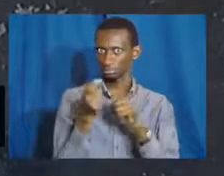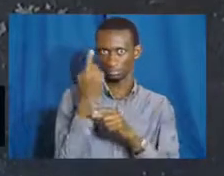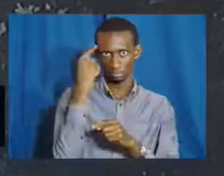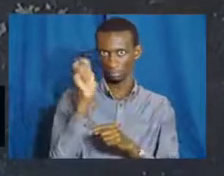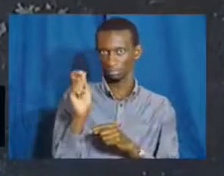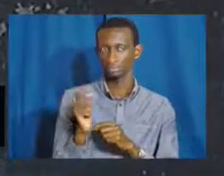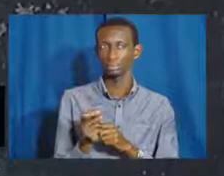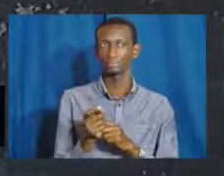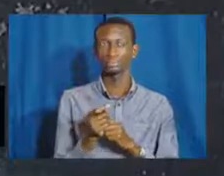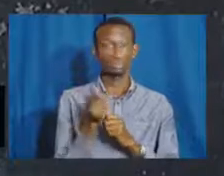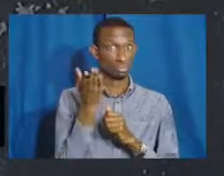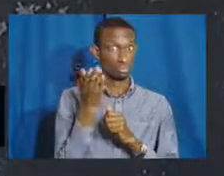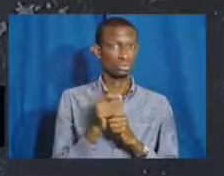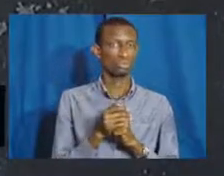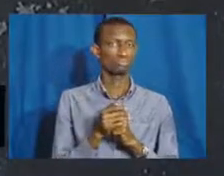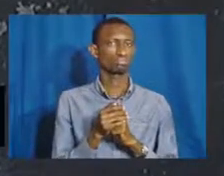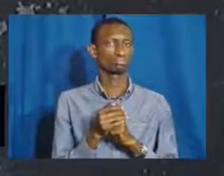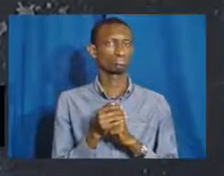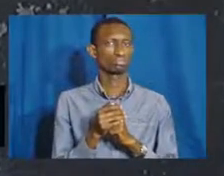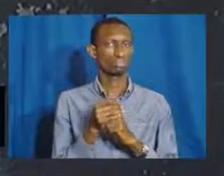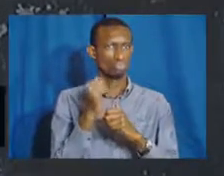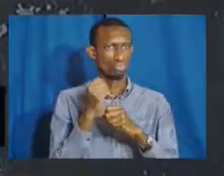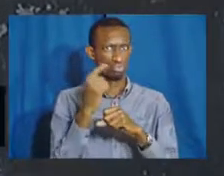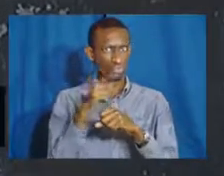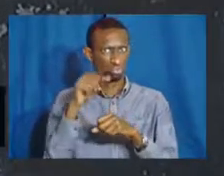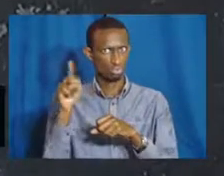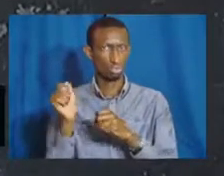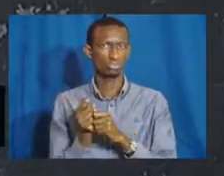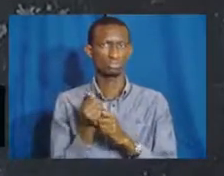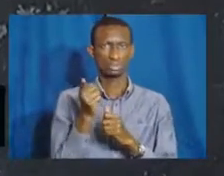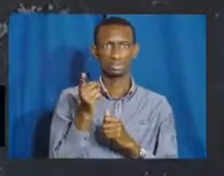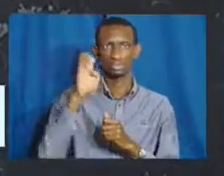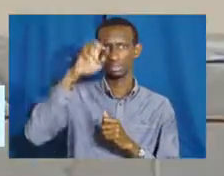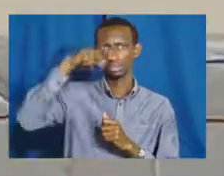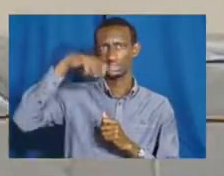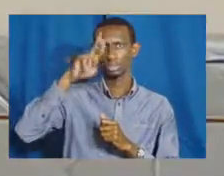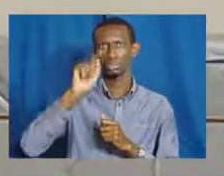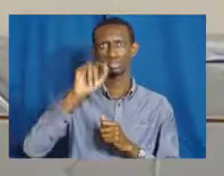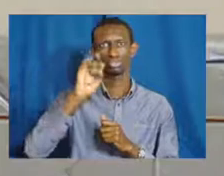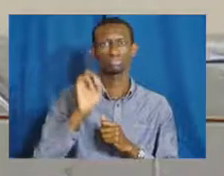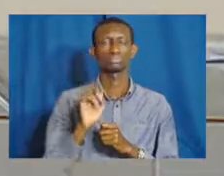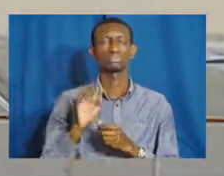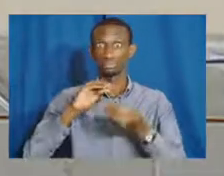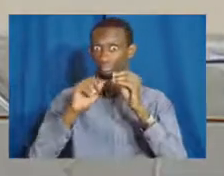You are going to solve our equations. Number one,